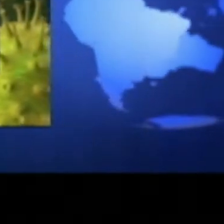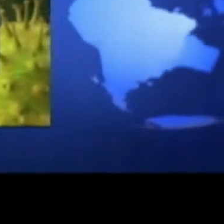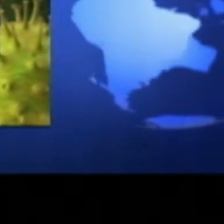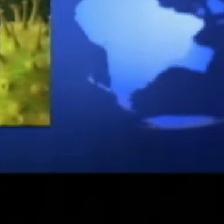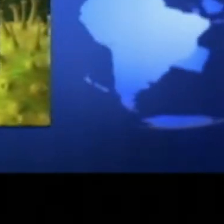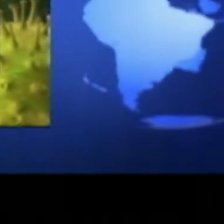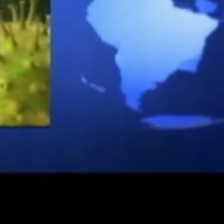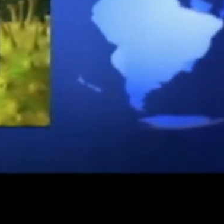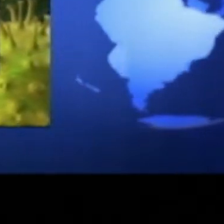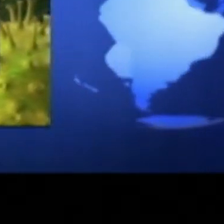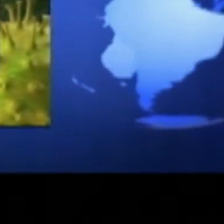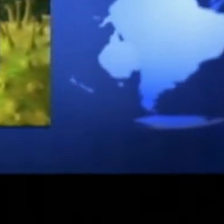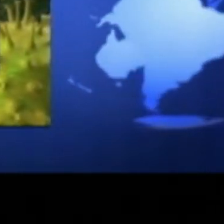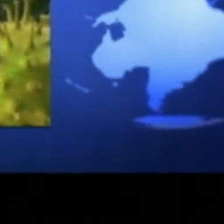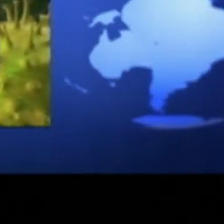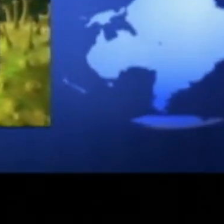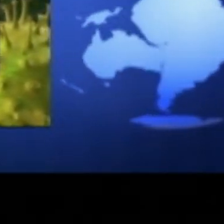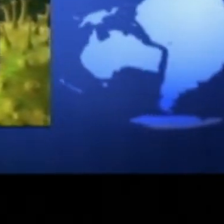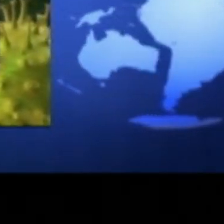cases.